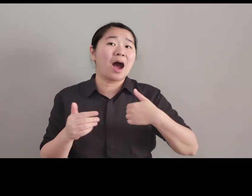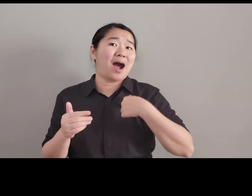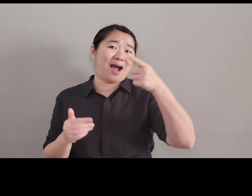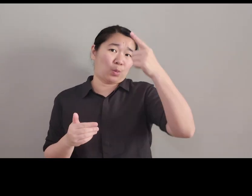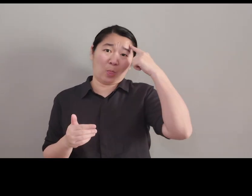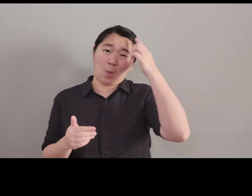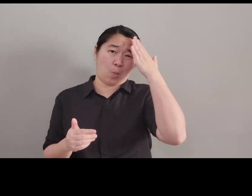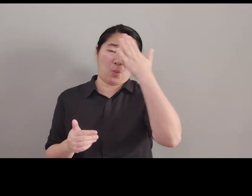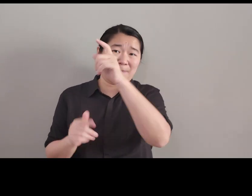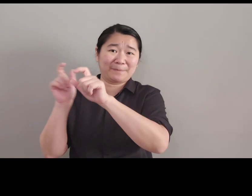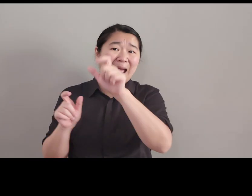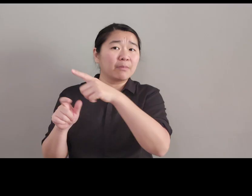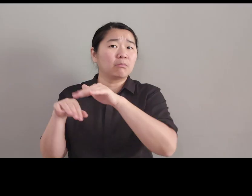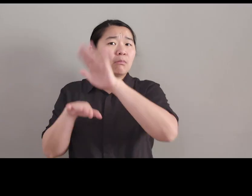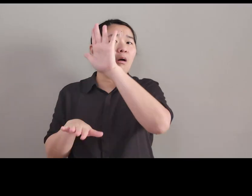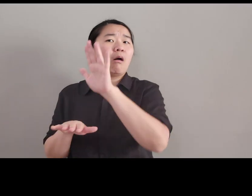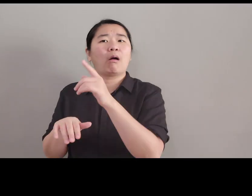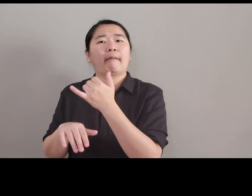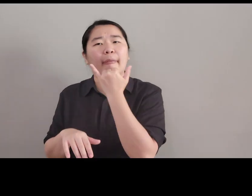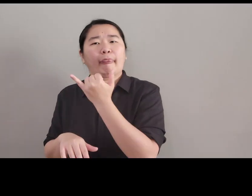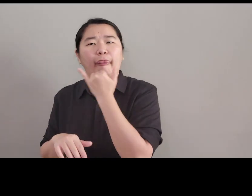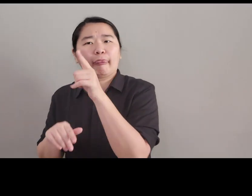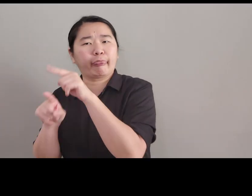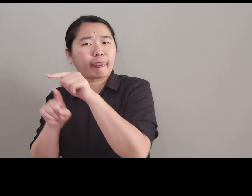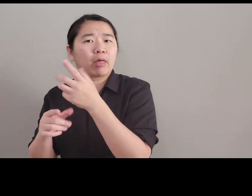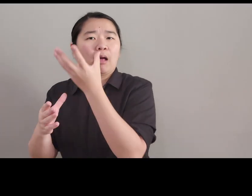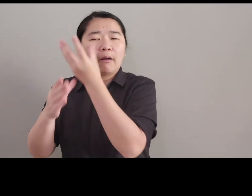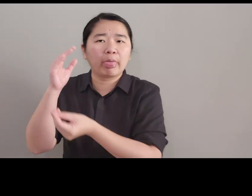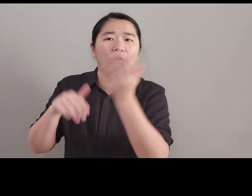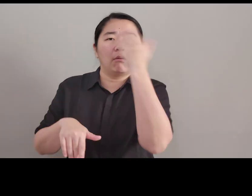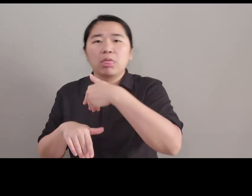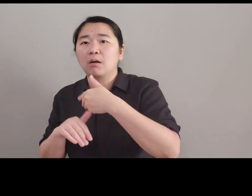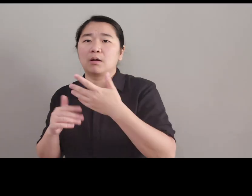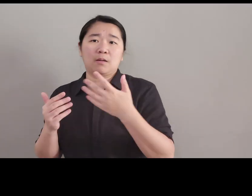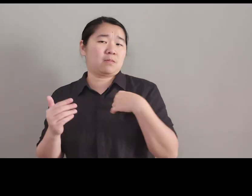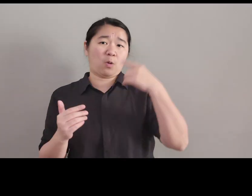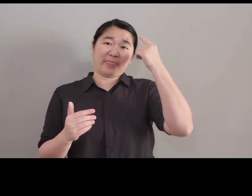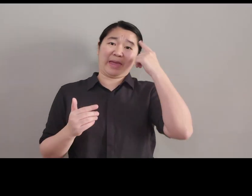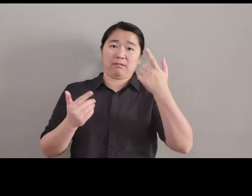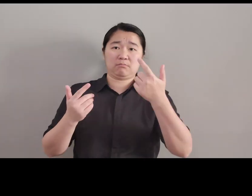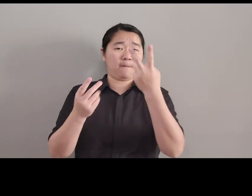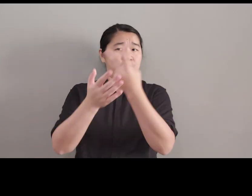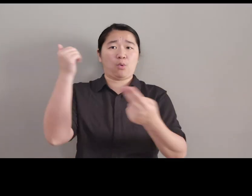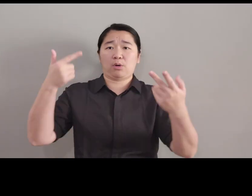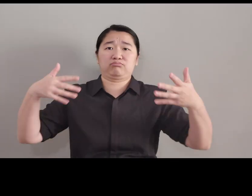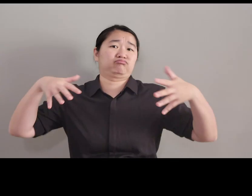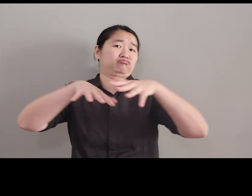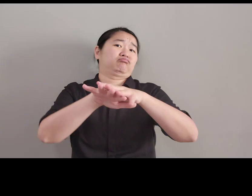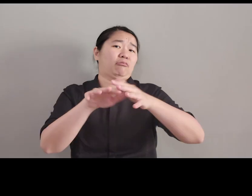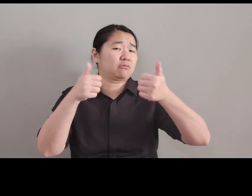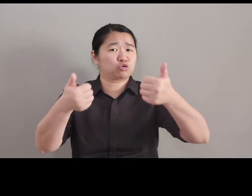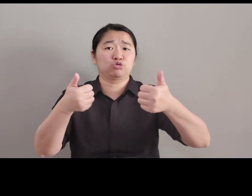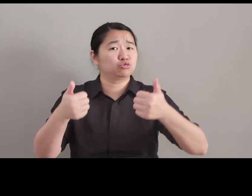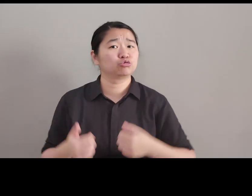in the world makes mistakes and is going to miss things. So I think you need both. And the really good thing about good